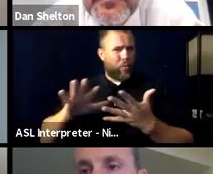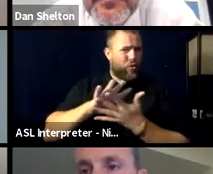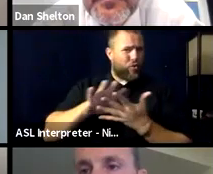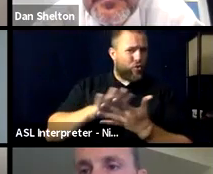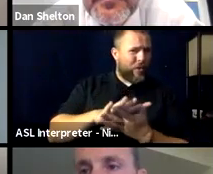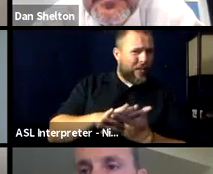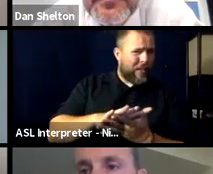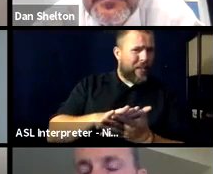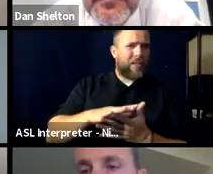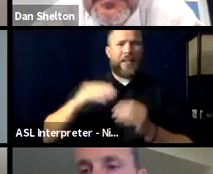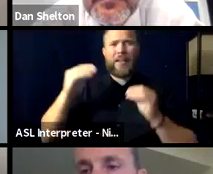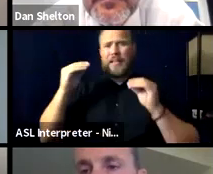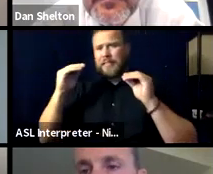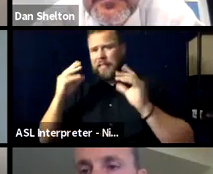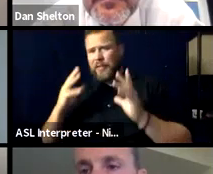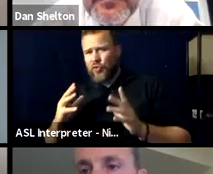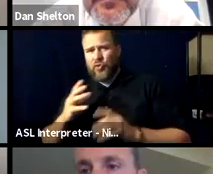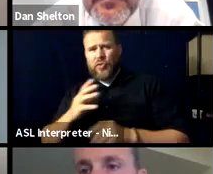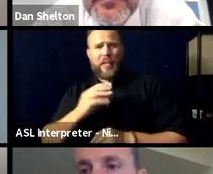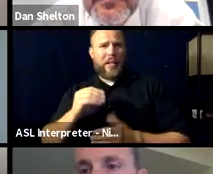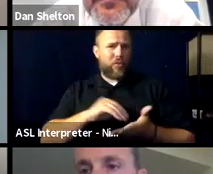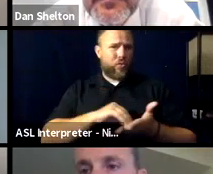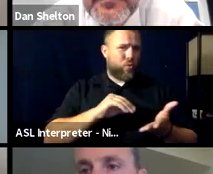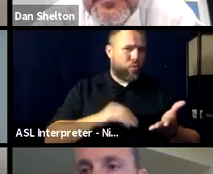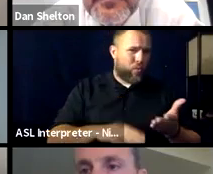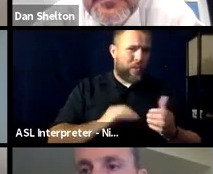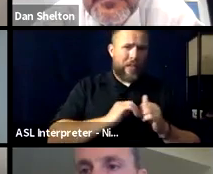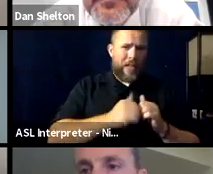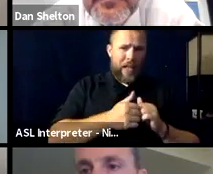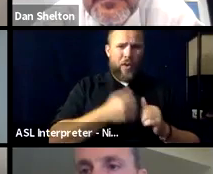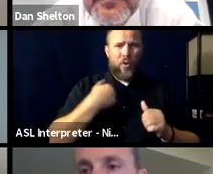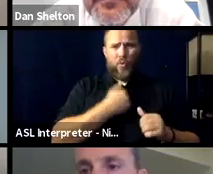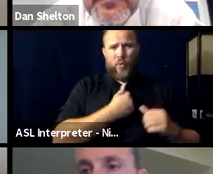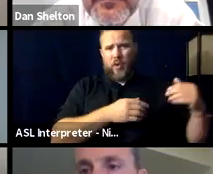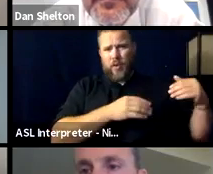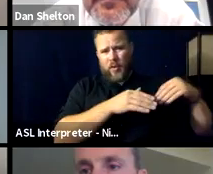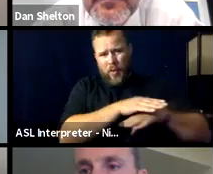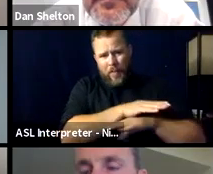just our teachers, but students and stuff coming through